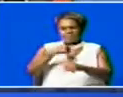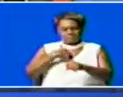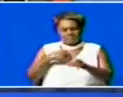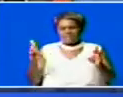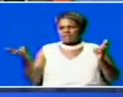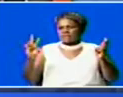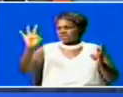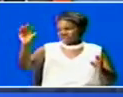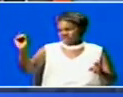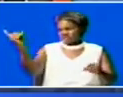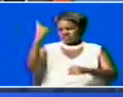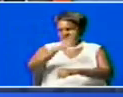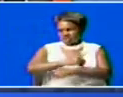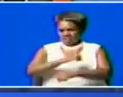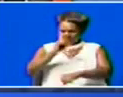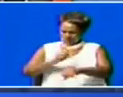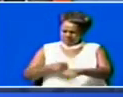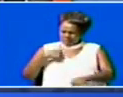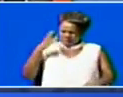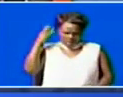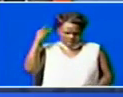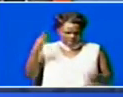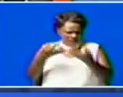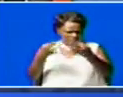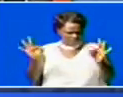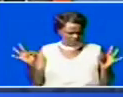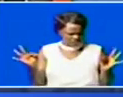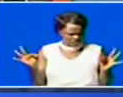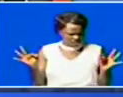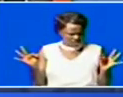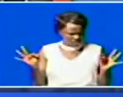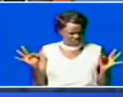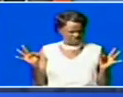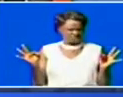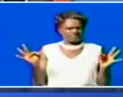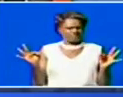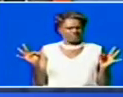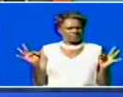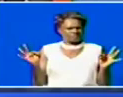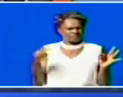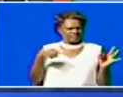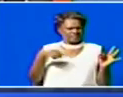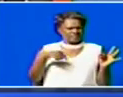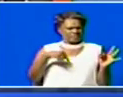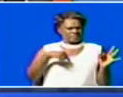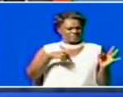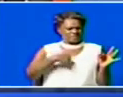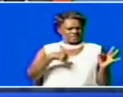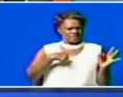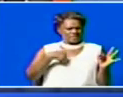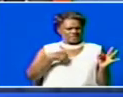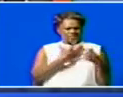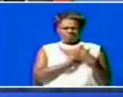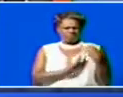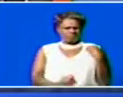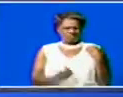for a month. So when it came, the news came that we are being released, me, I was fine, kind of discouraged.